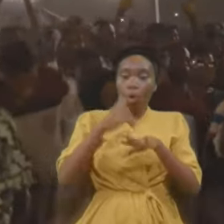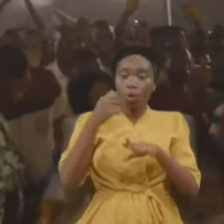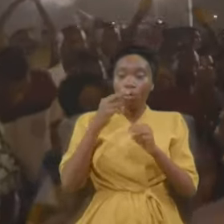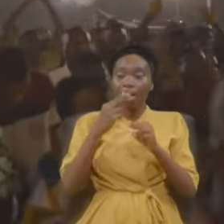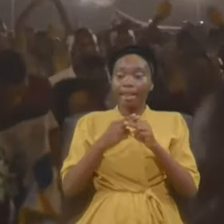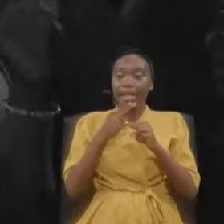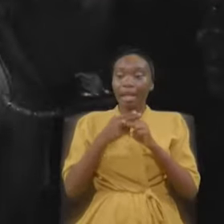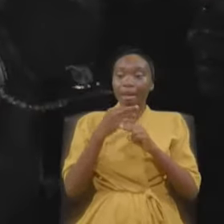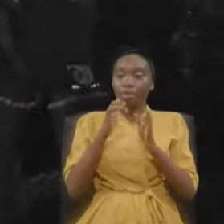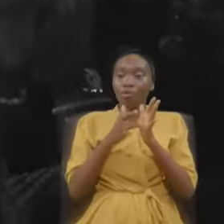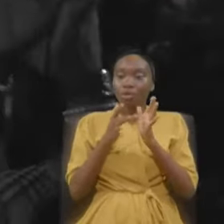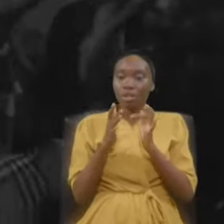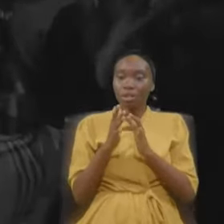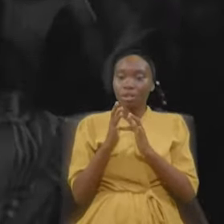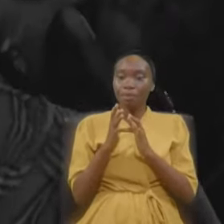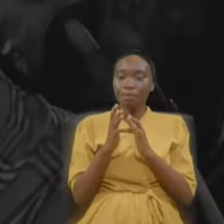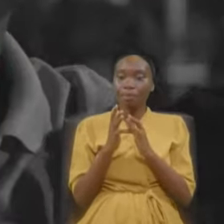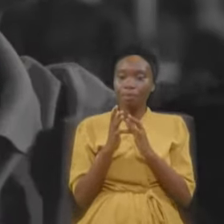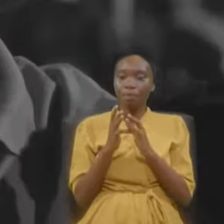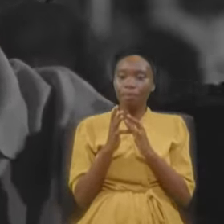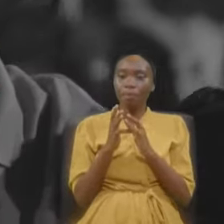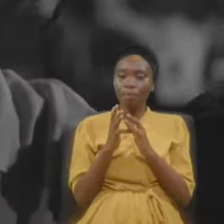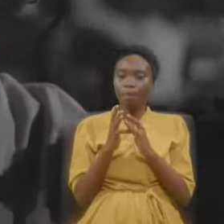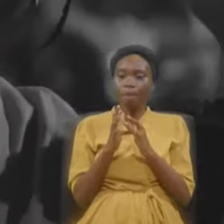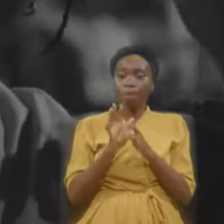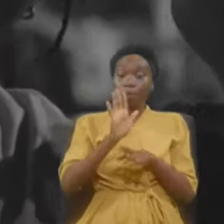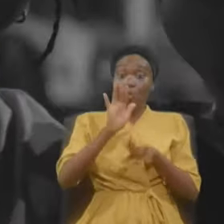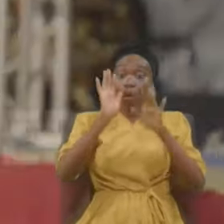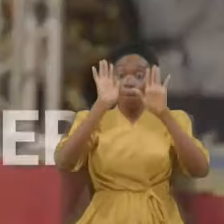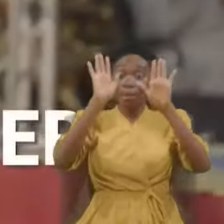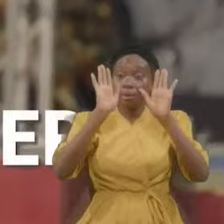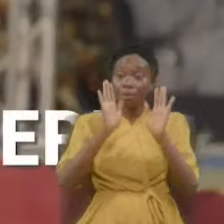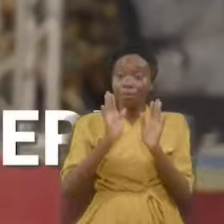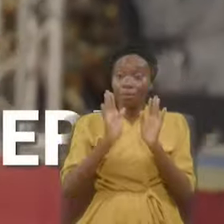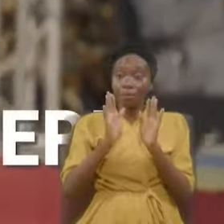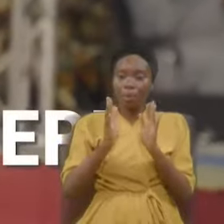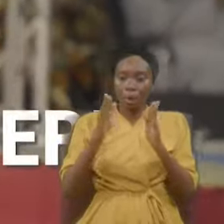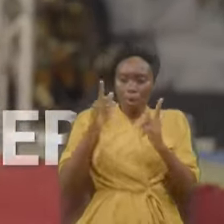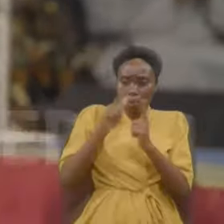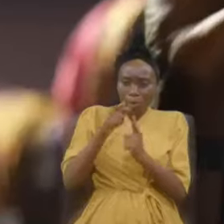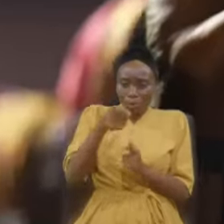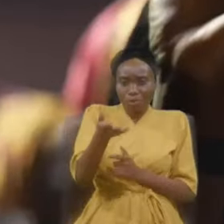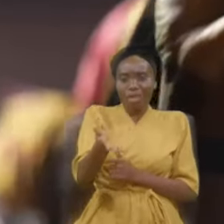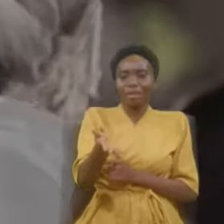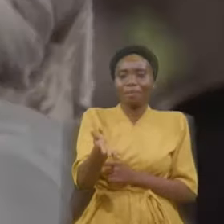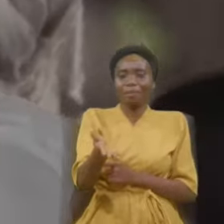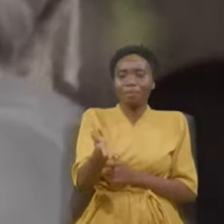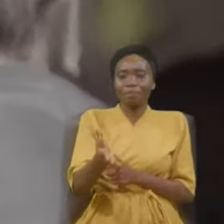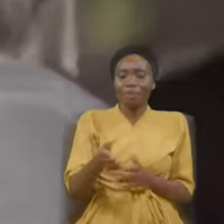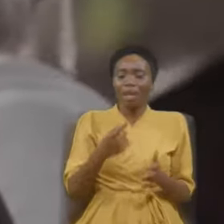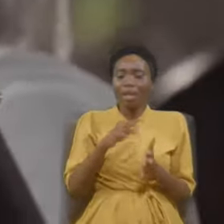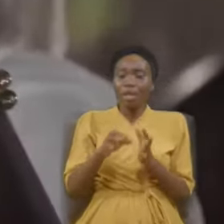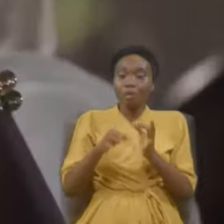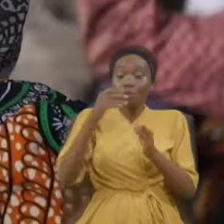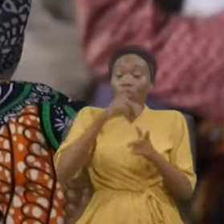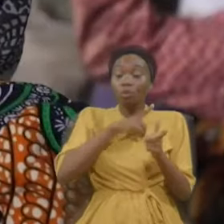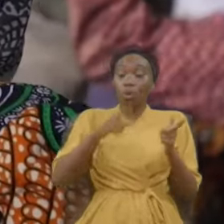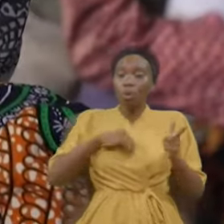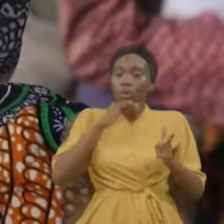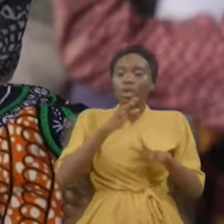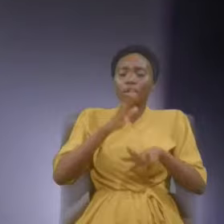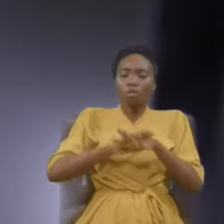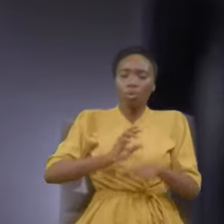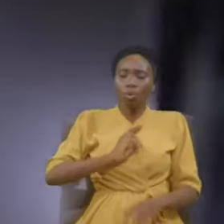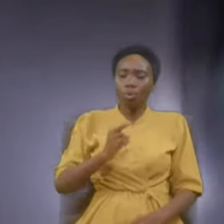name of Jesus. Your miracle will meet you there. The Spirit of the Lord is